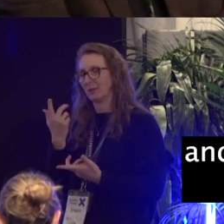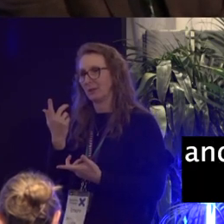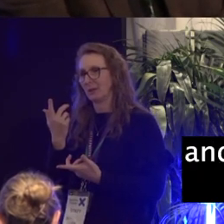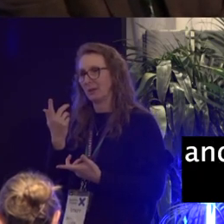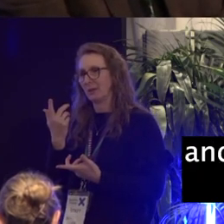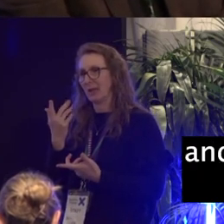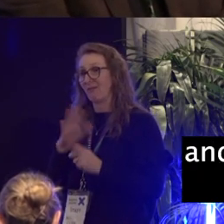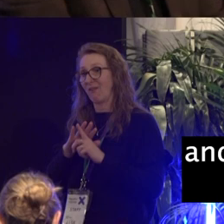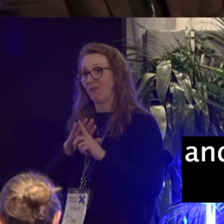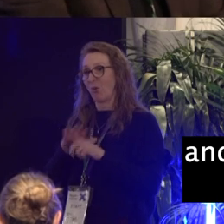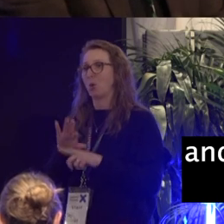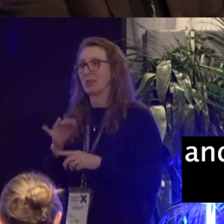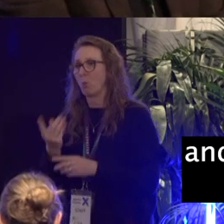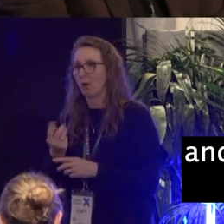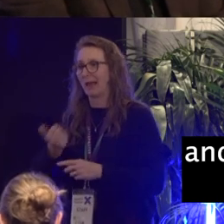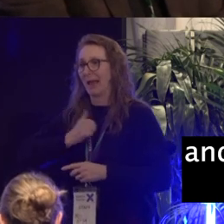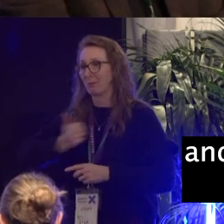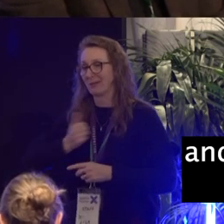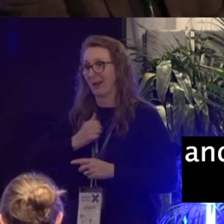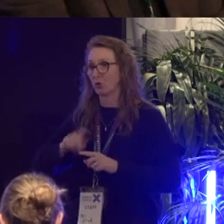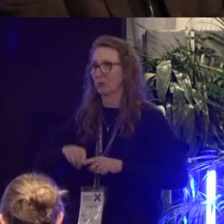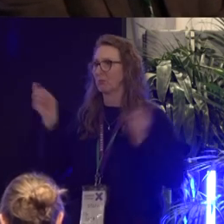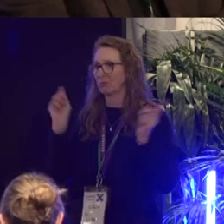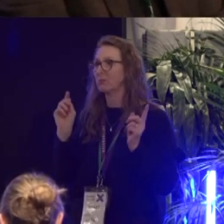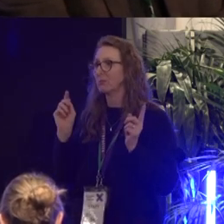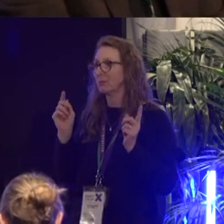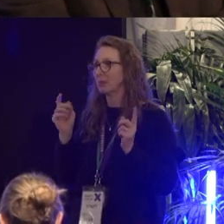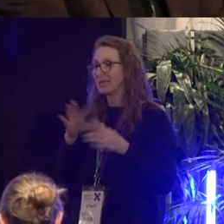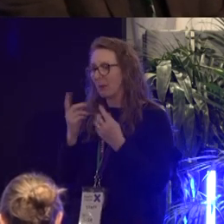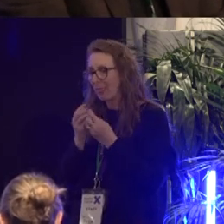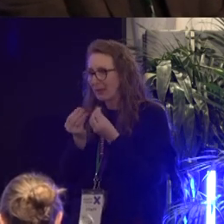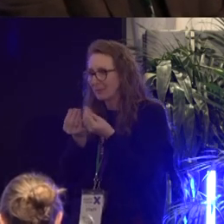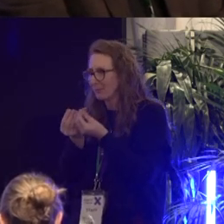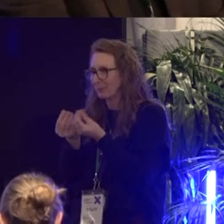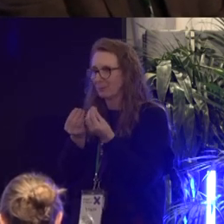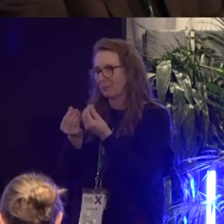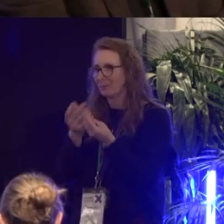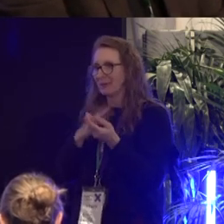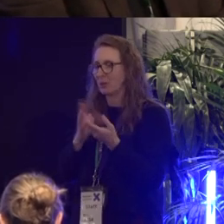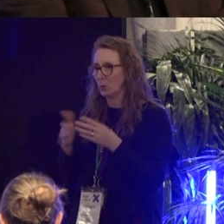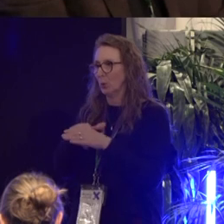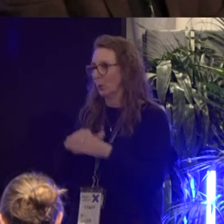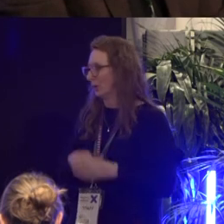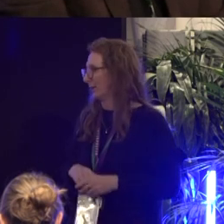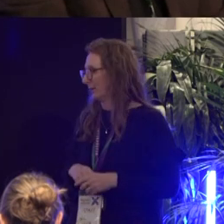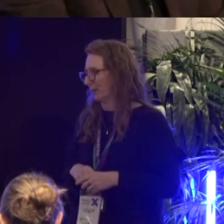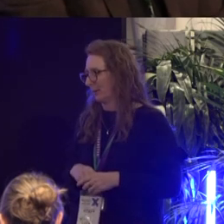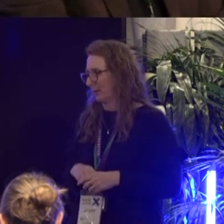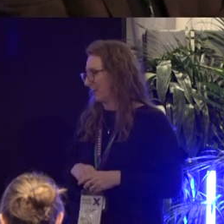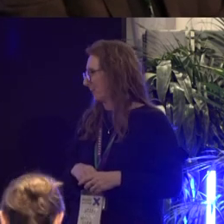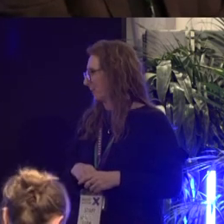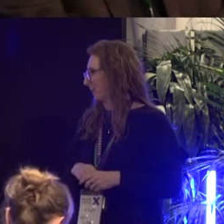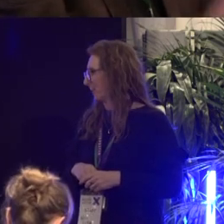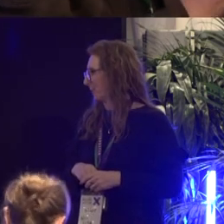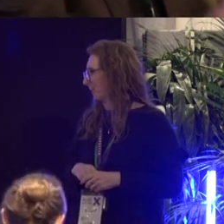and setting expectations that maybe, yeah, that's something you've seen before, but there's something to doing something again.